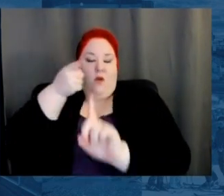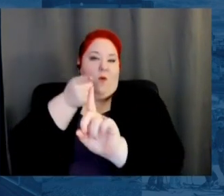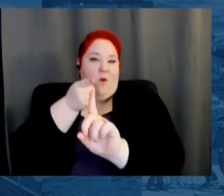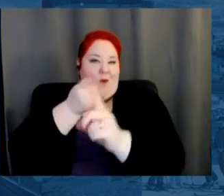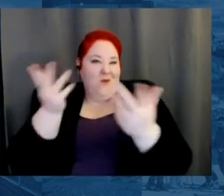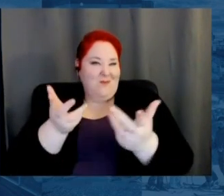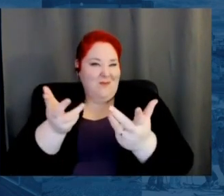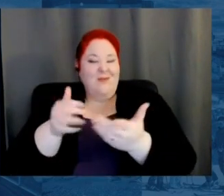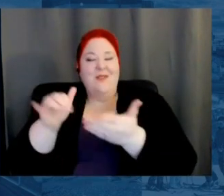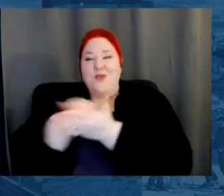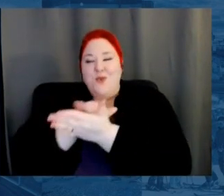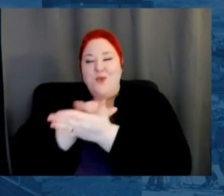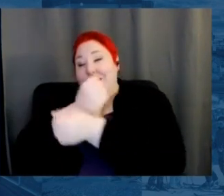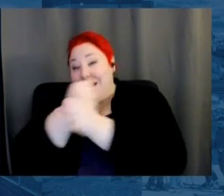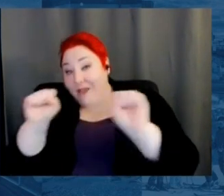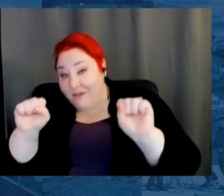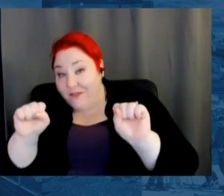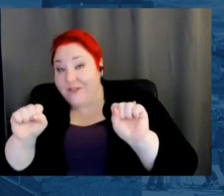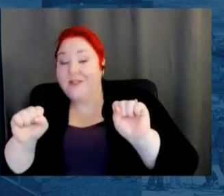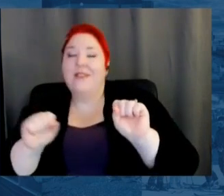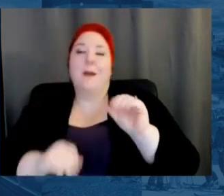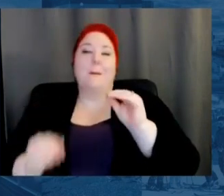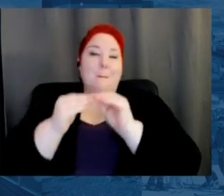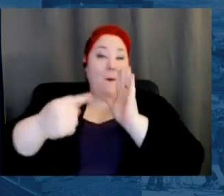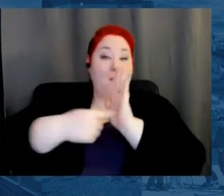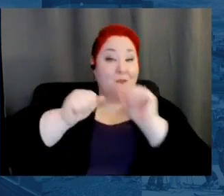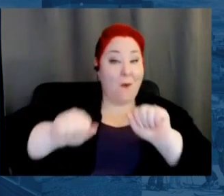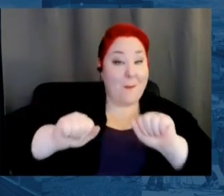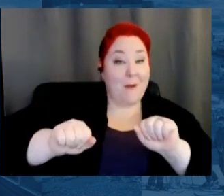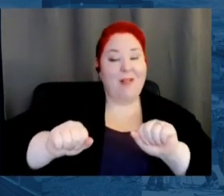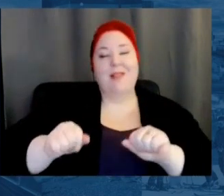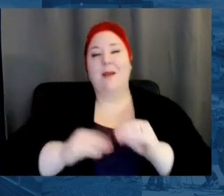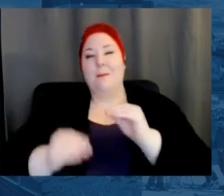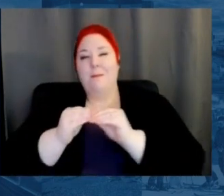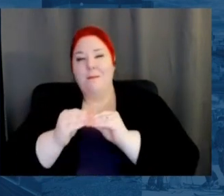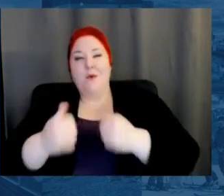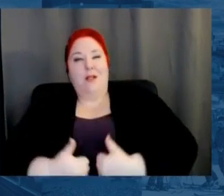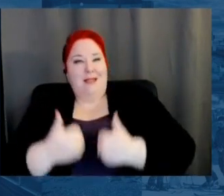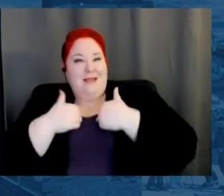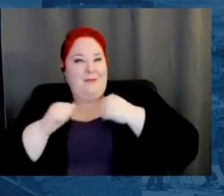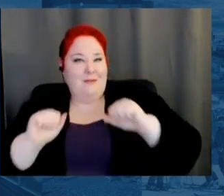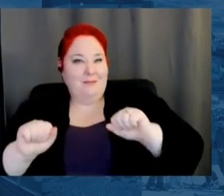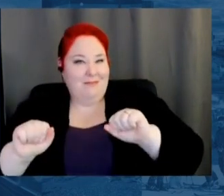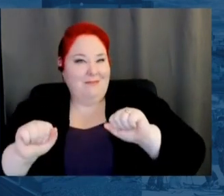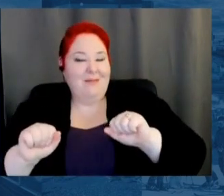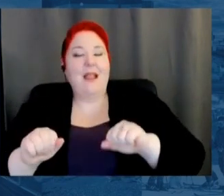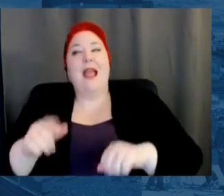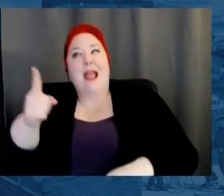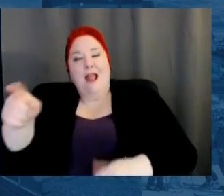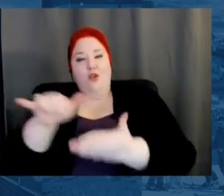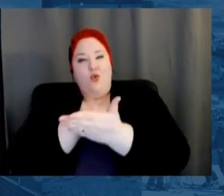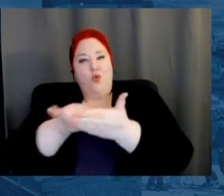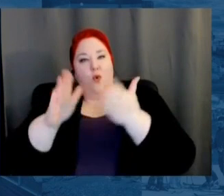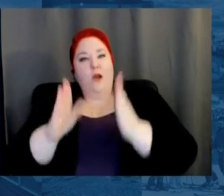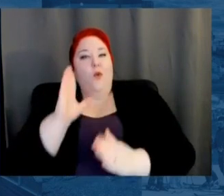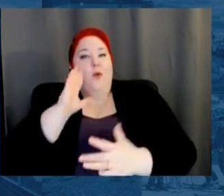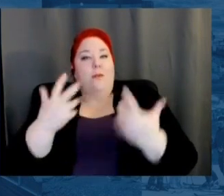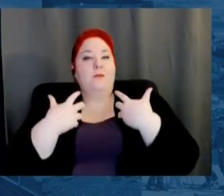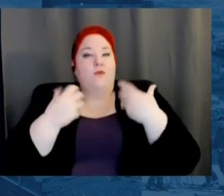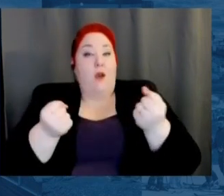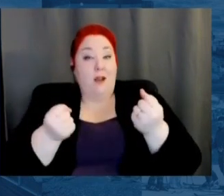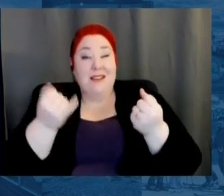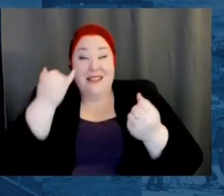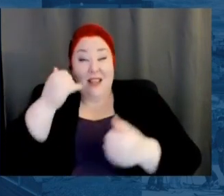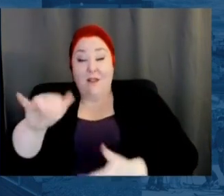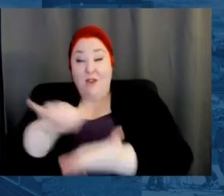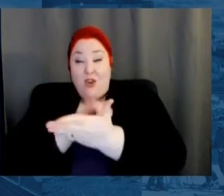York safer, more affordable, and more livable. And that'll help New Yorkers be strong, because when New Yorkers get knocked down,